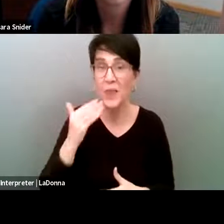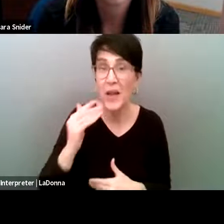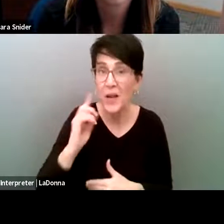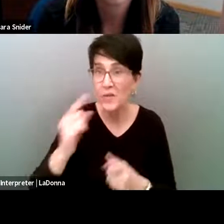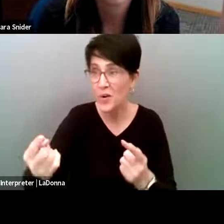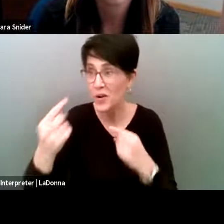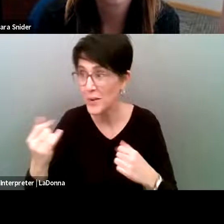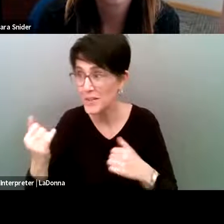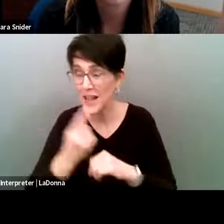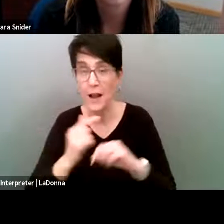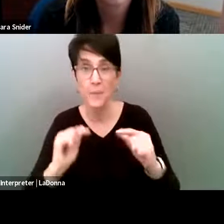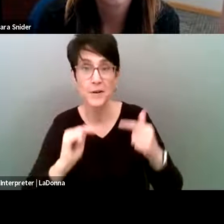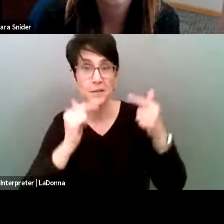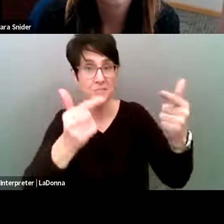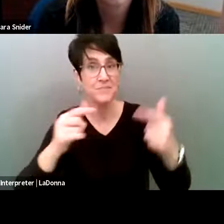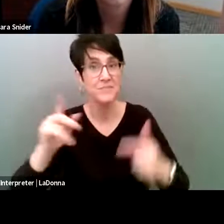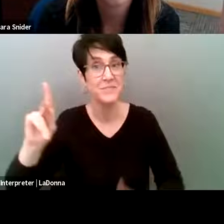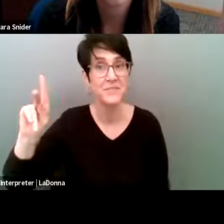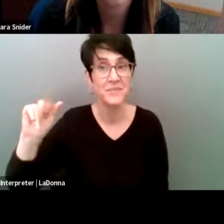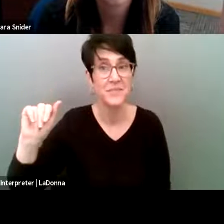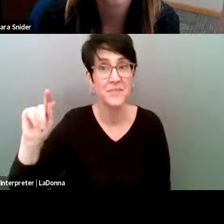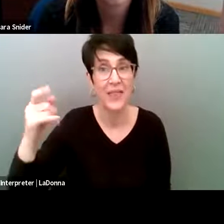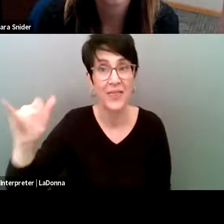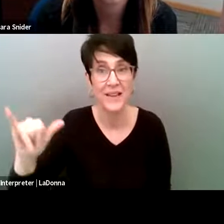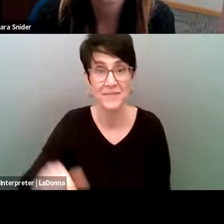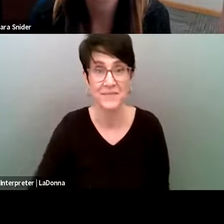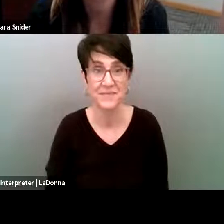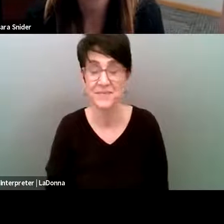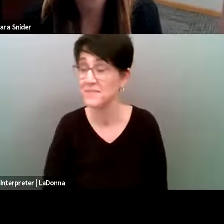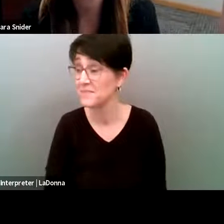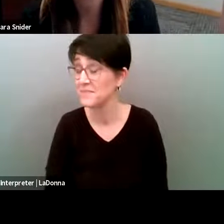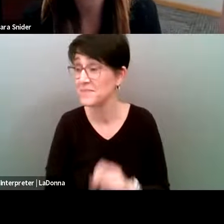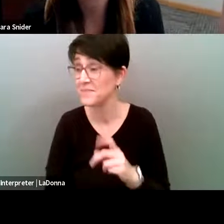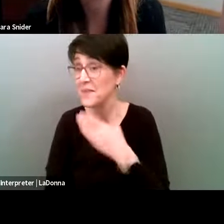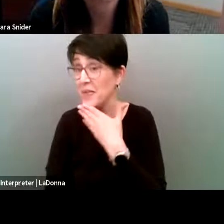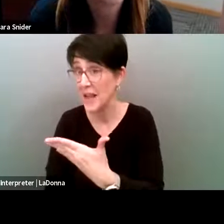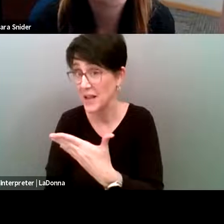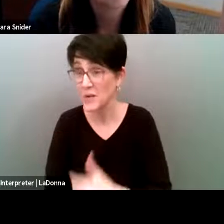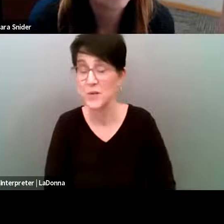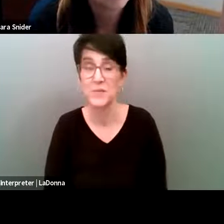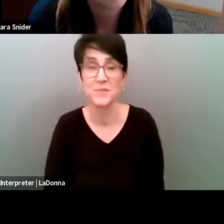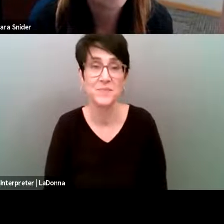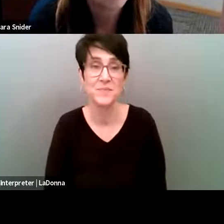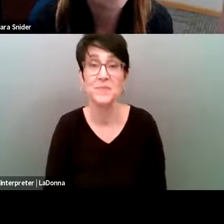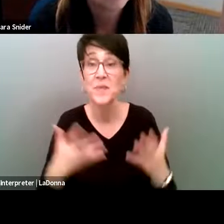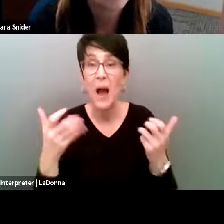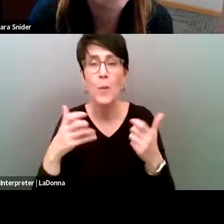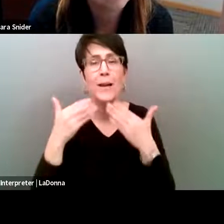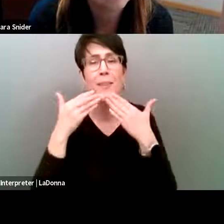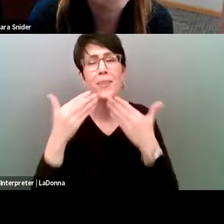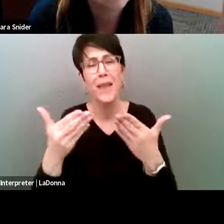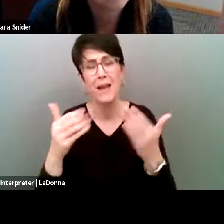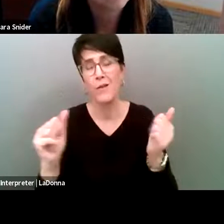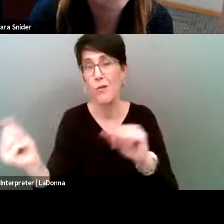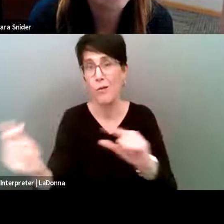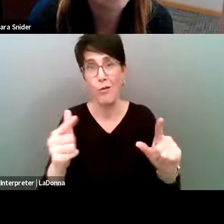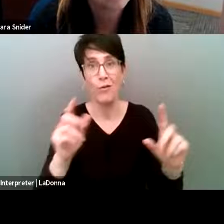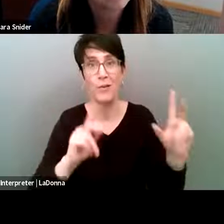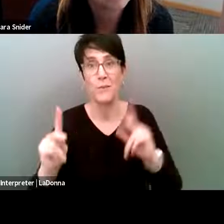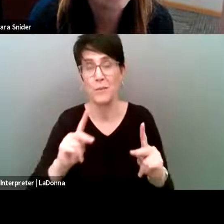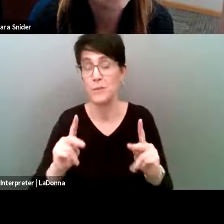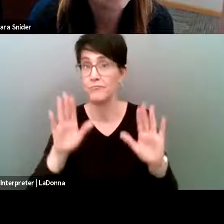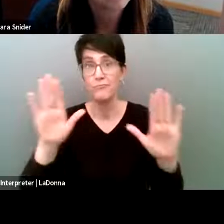and I'll turn it back over to you, Kathy. Okay, thank you. I want to thank everybody. You did a really